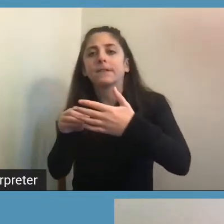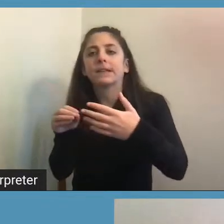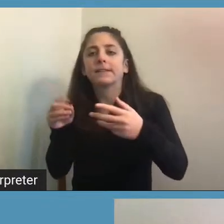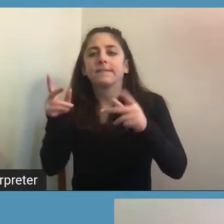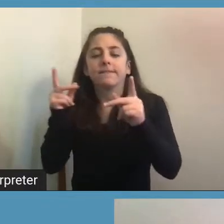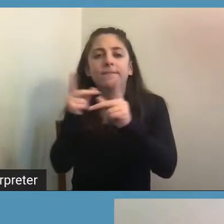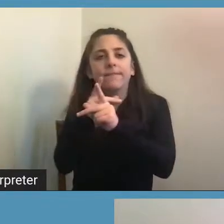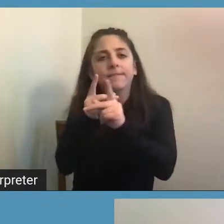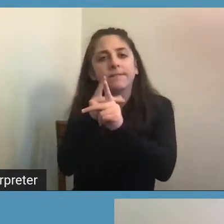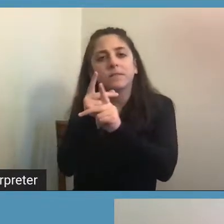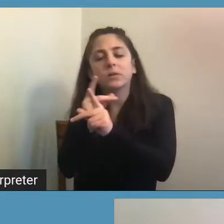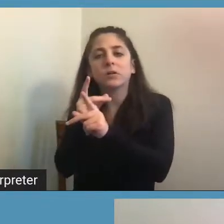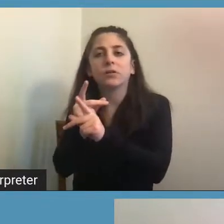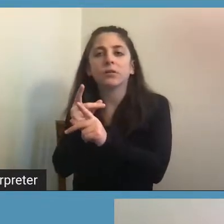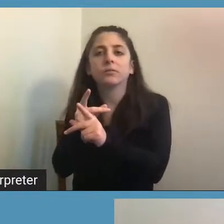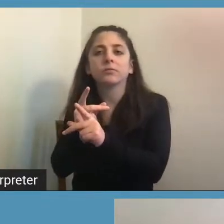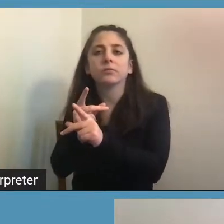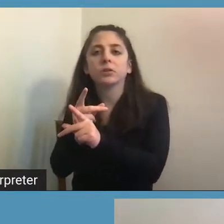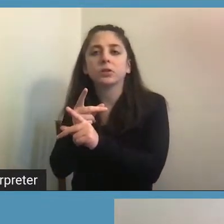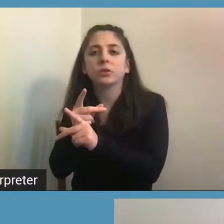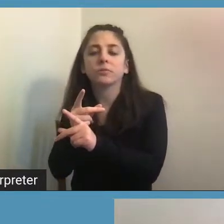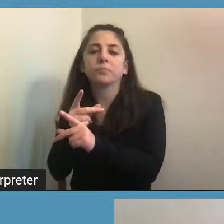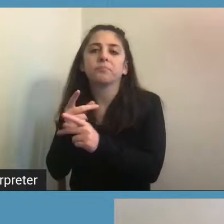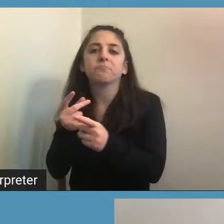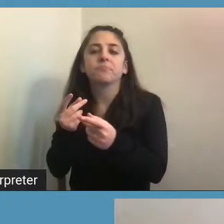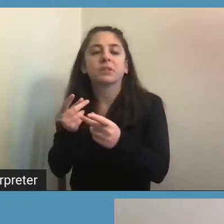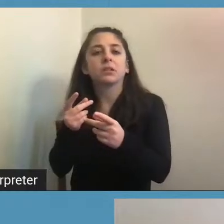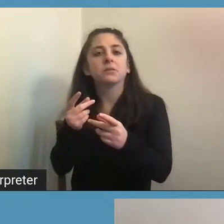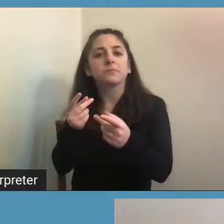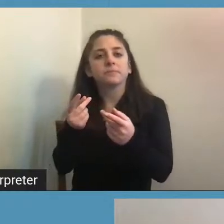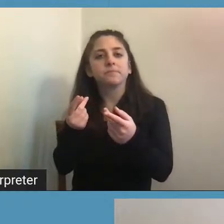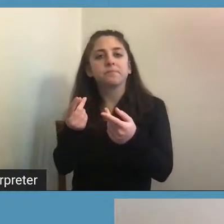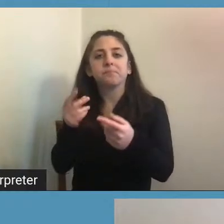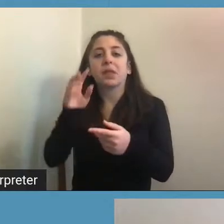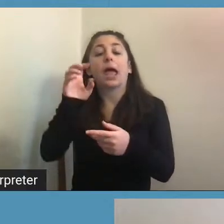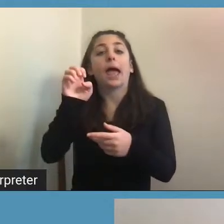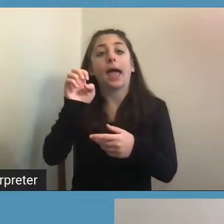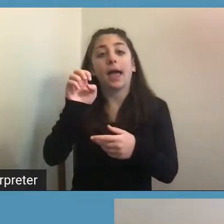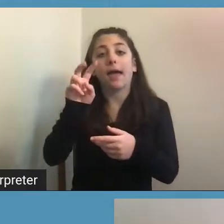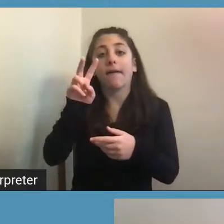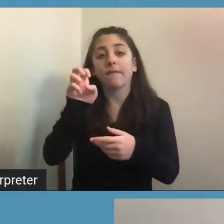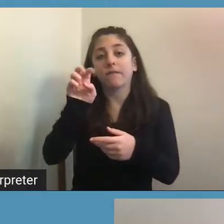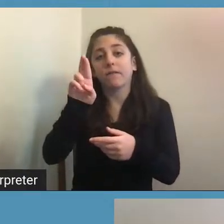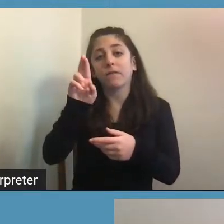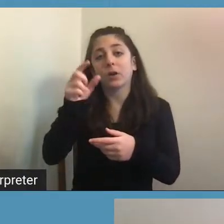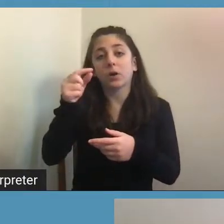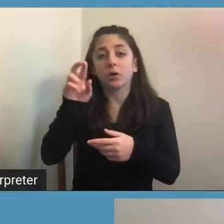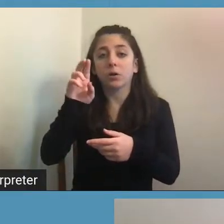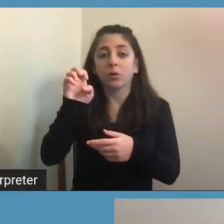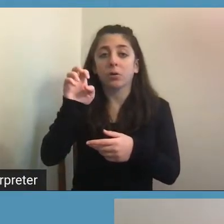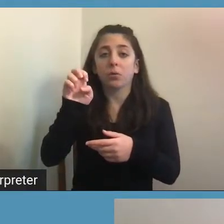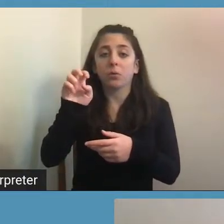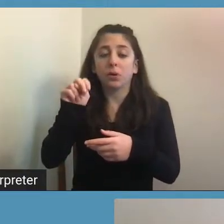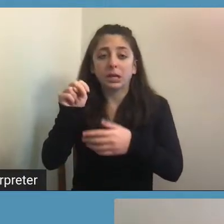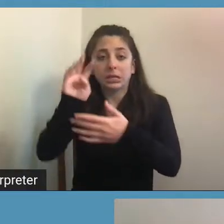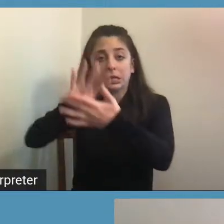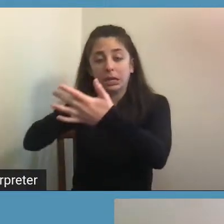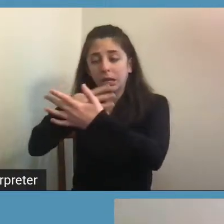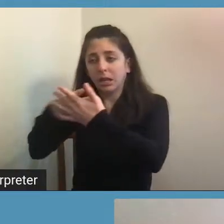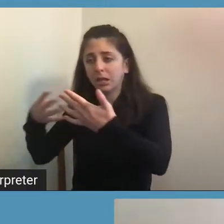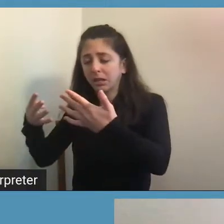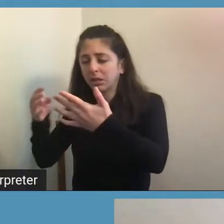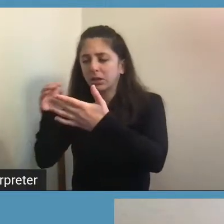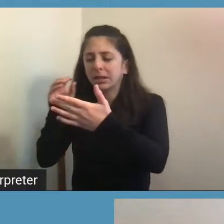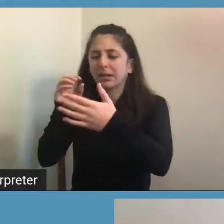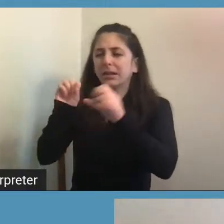well, are there places on my evergreen content calendar that I can flow some of that information in?